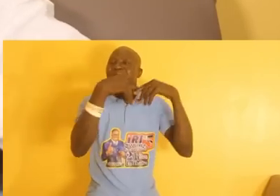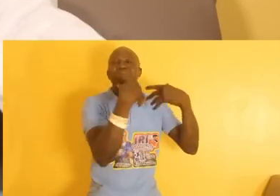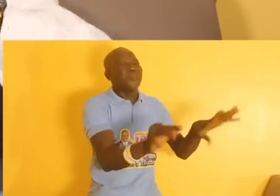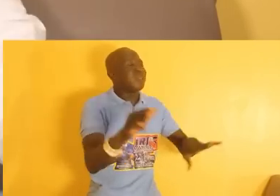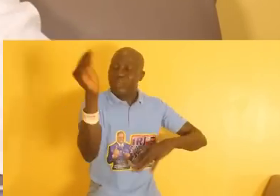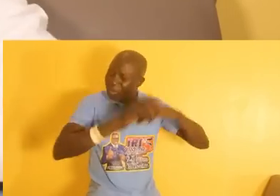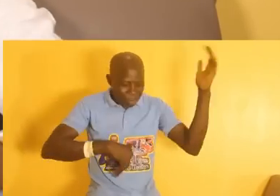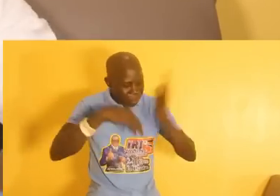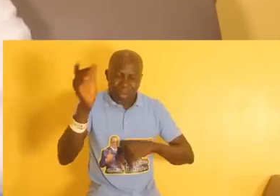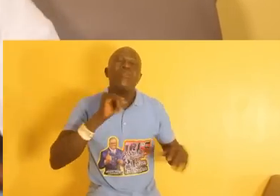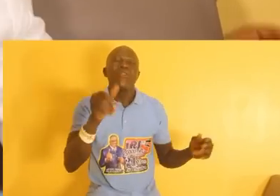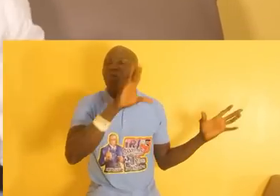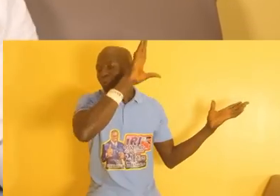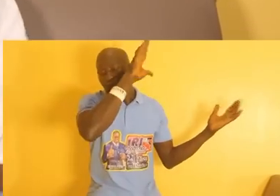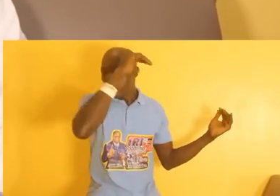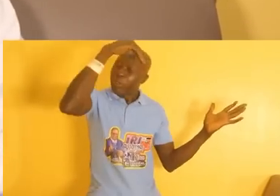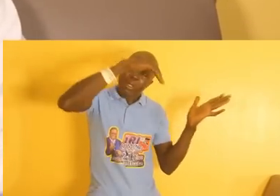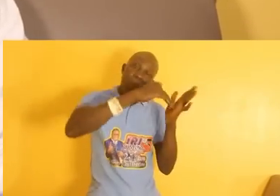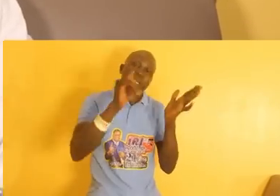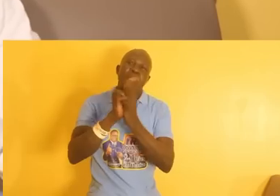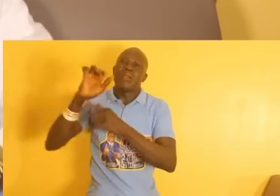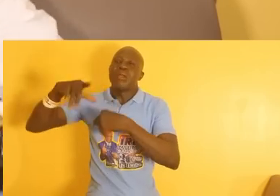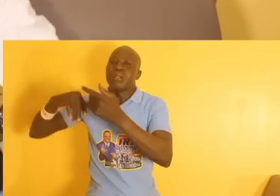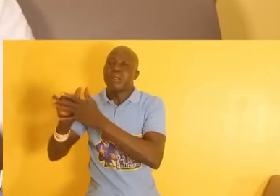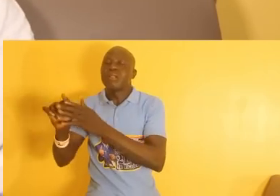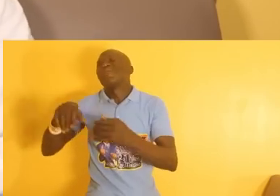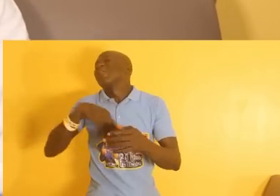possible. That he will hope again. He has lost hope.